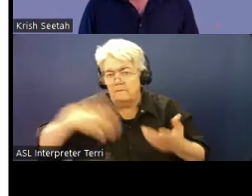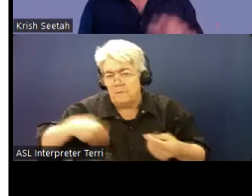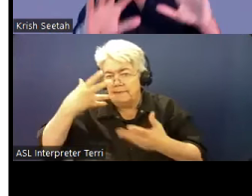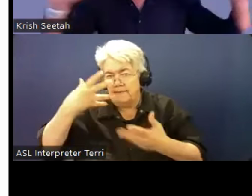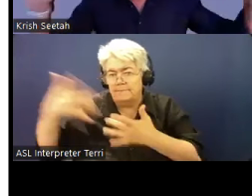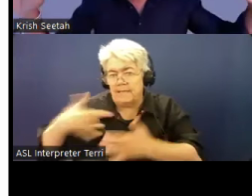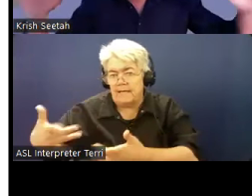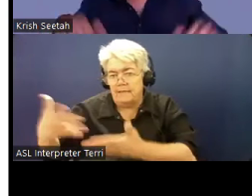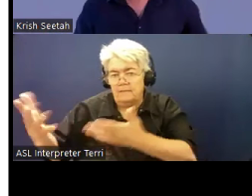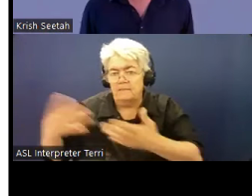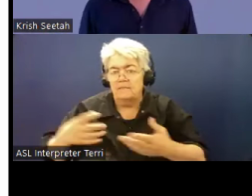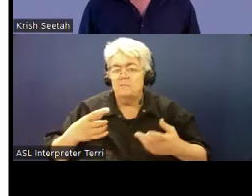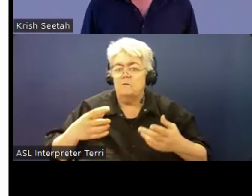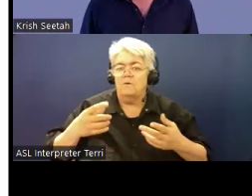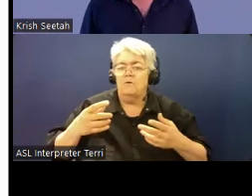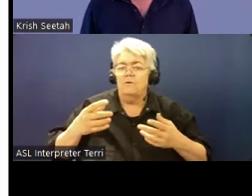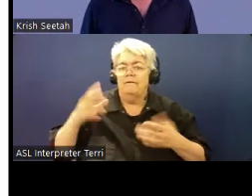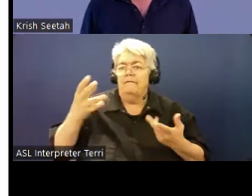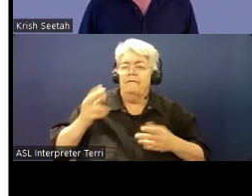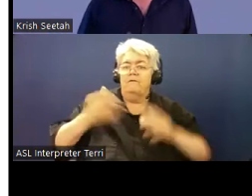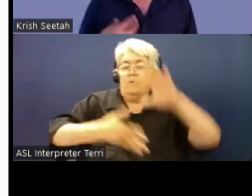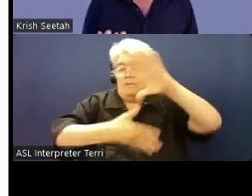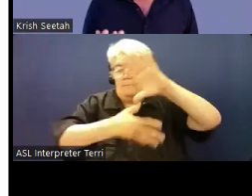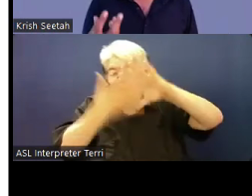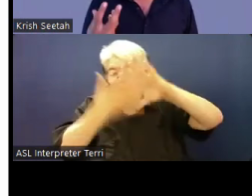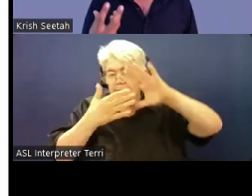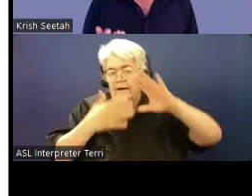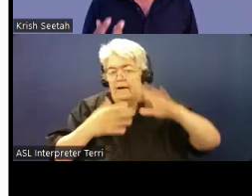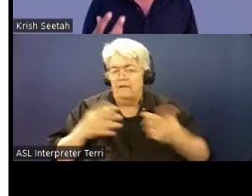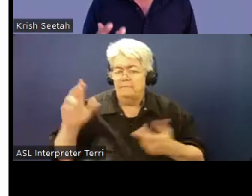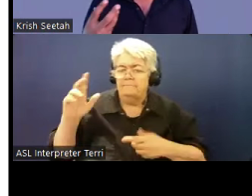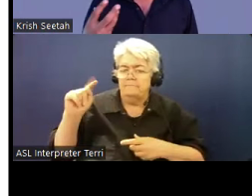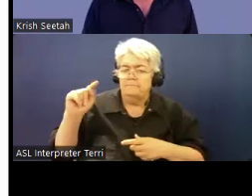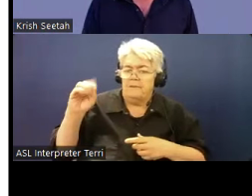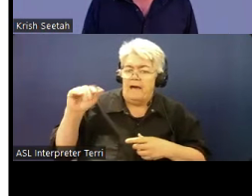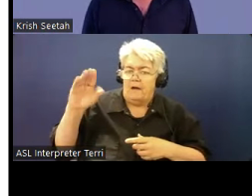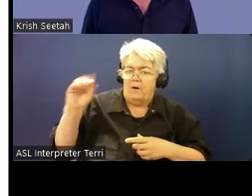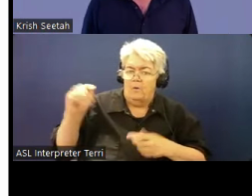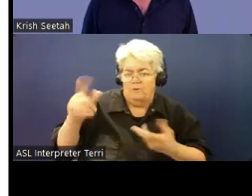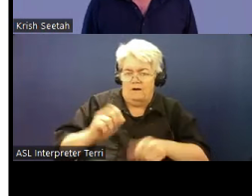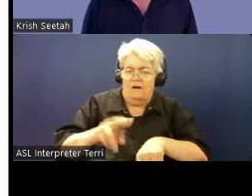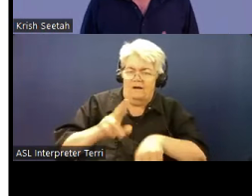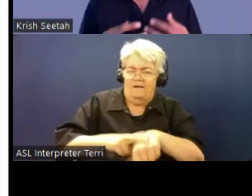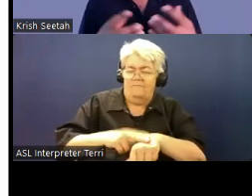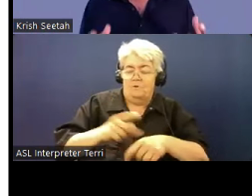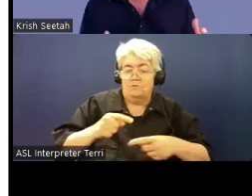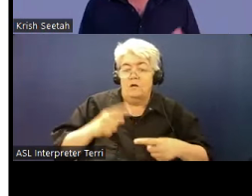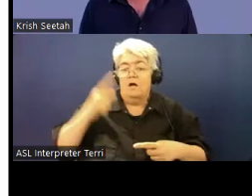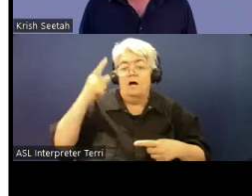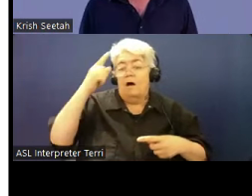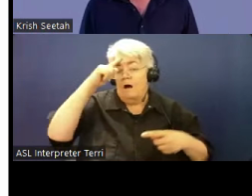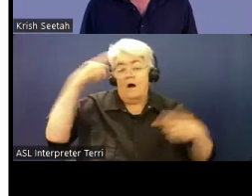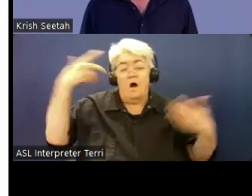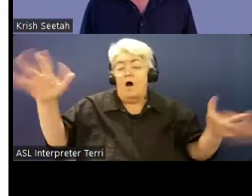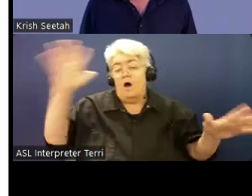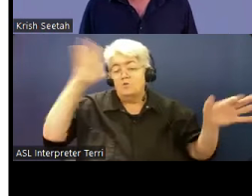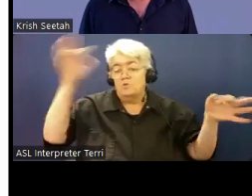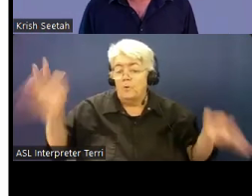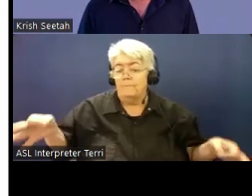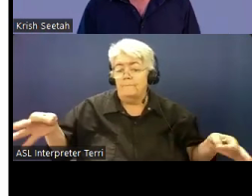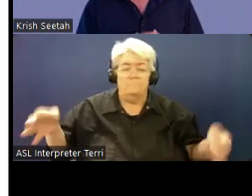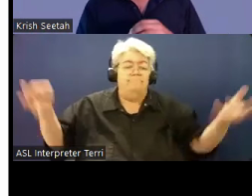in Atlantic, so also North American context, we've assumed that tobacco was the main product smoked in